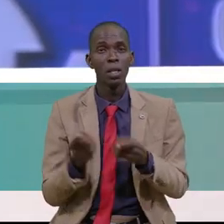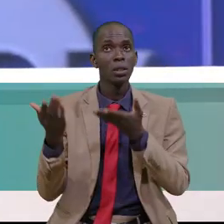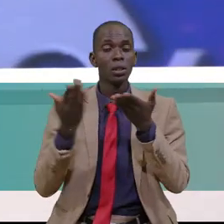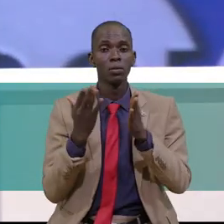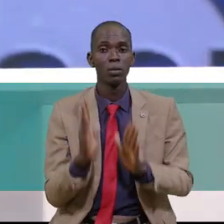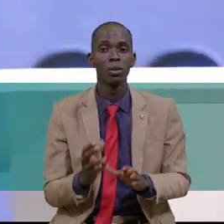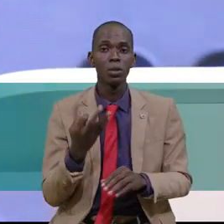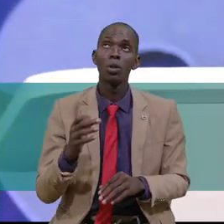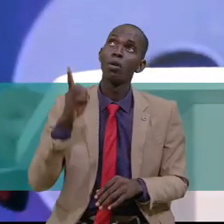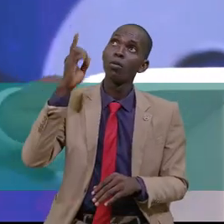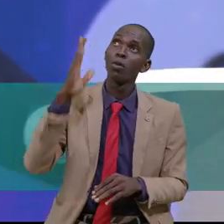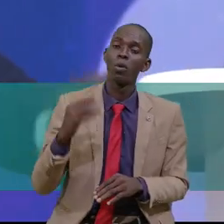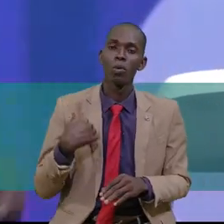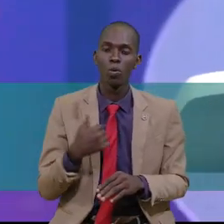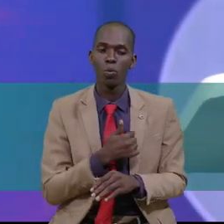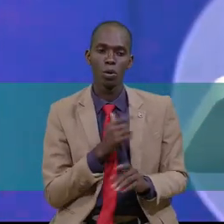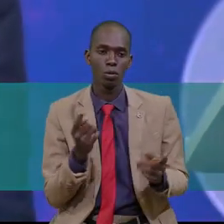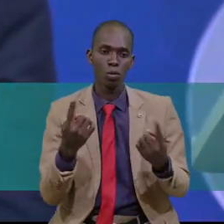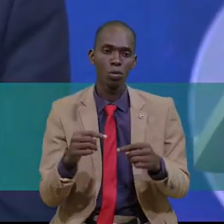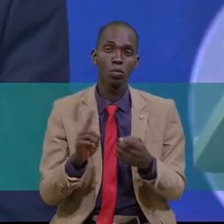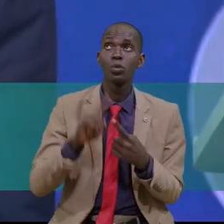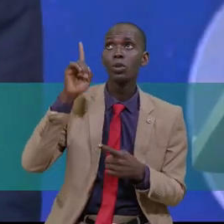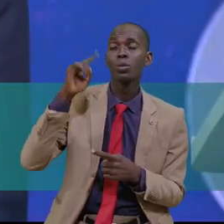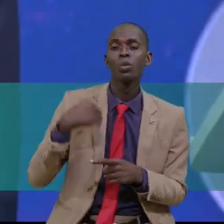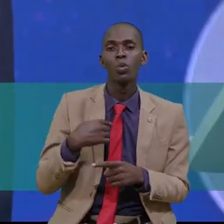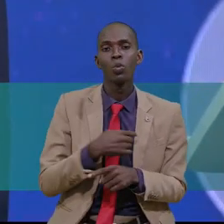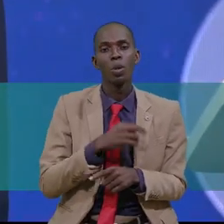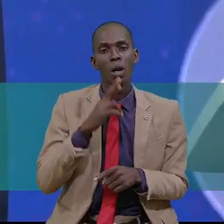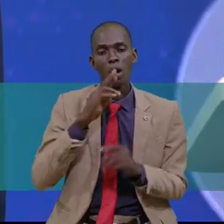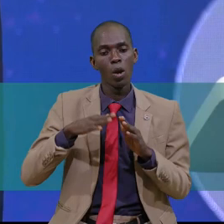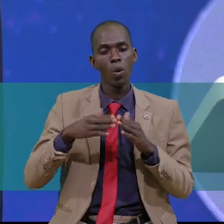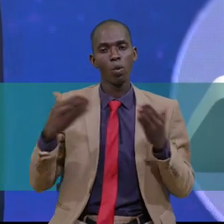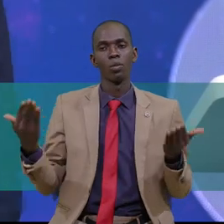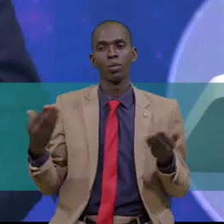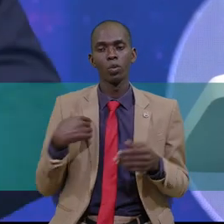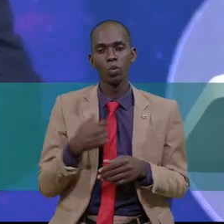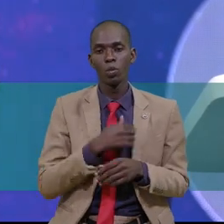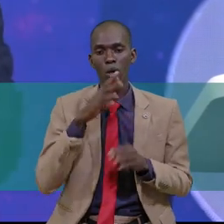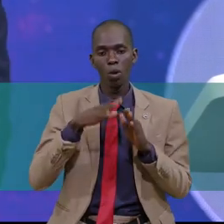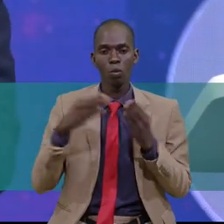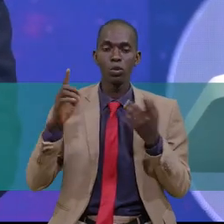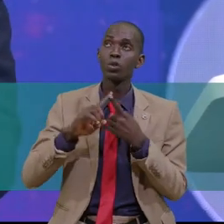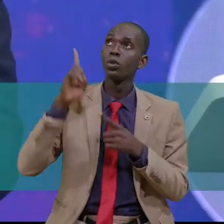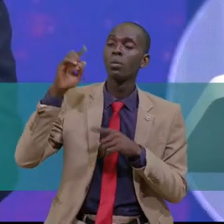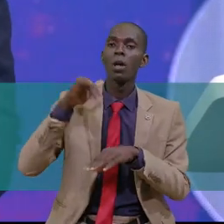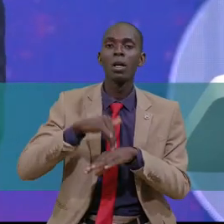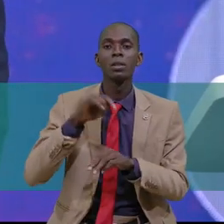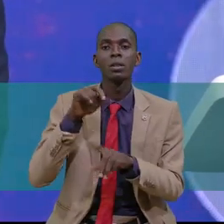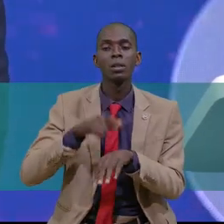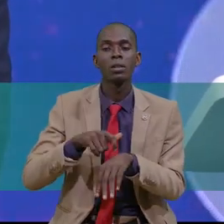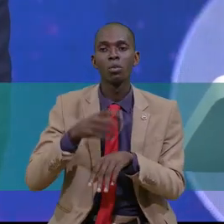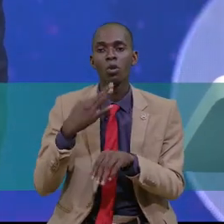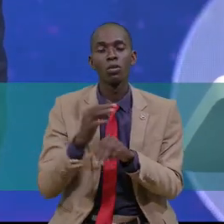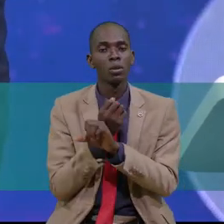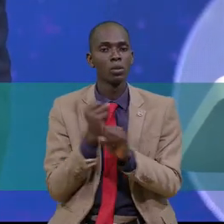and we are open. We're open to him at the point of salvation. We open our hearts, we